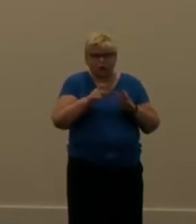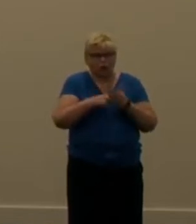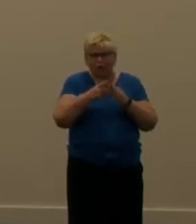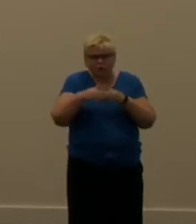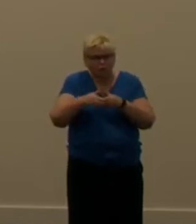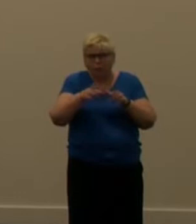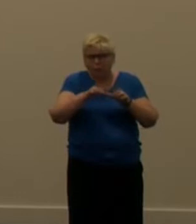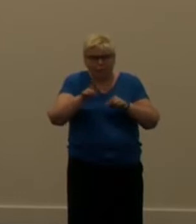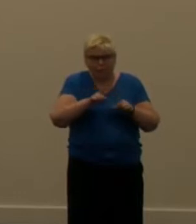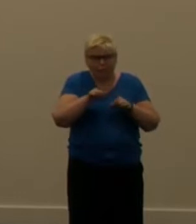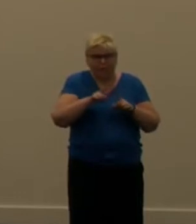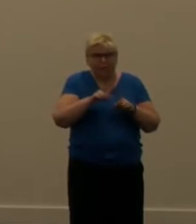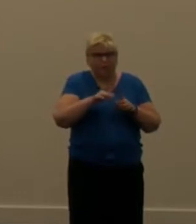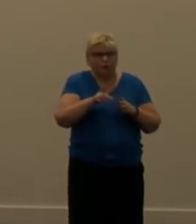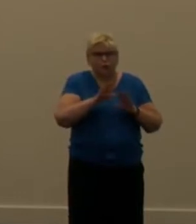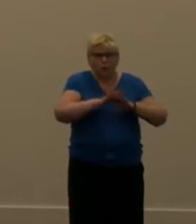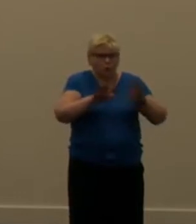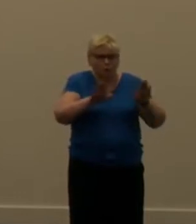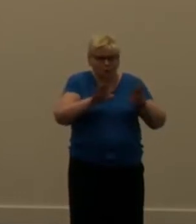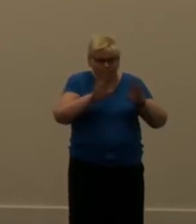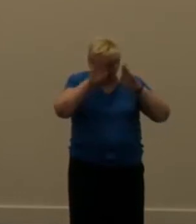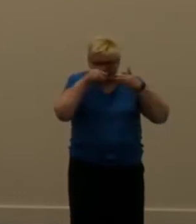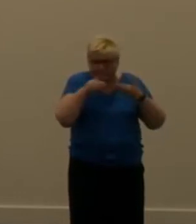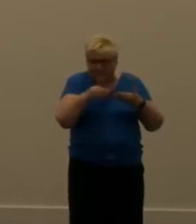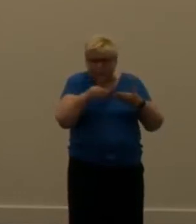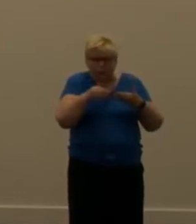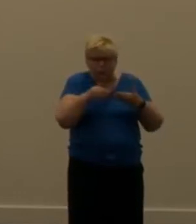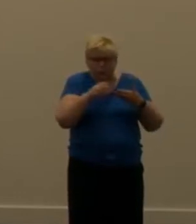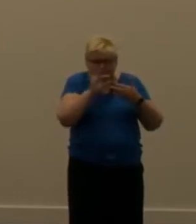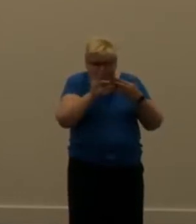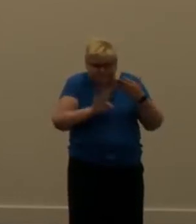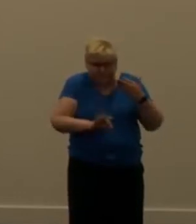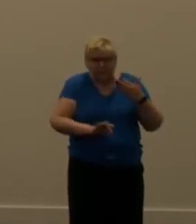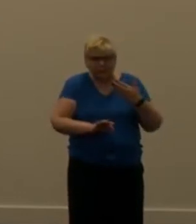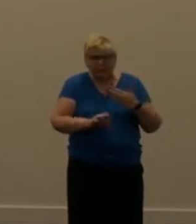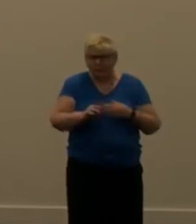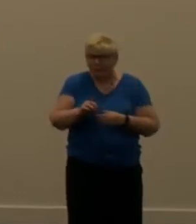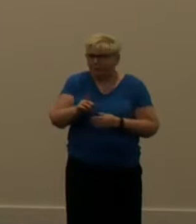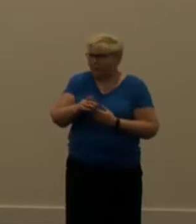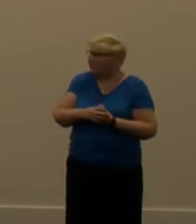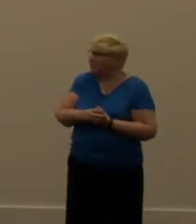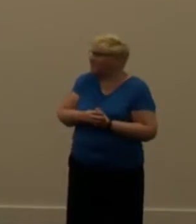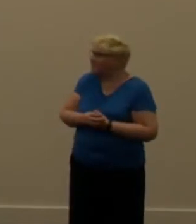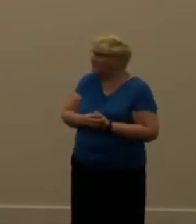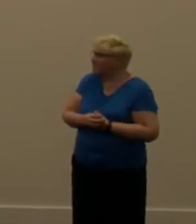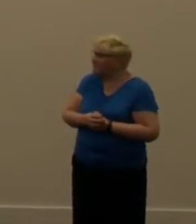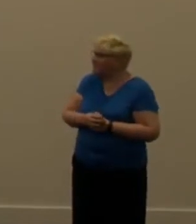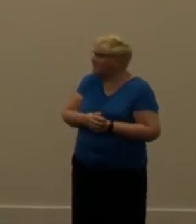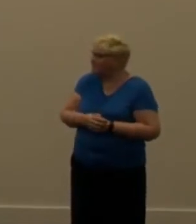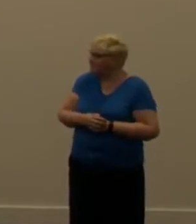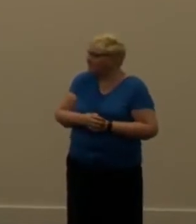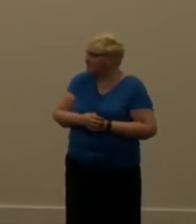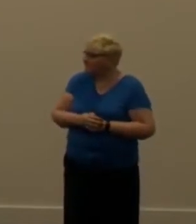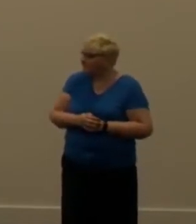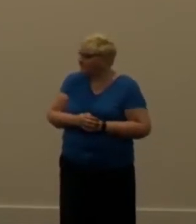not. So don't pay really attention to this amazing look and feel of my application. Okay, let's get